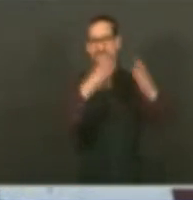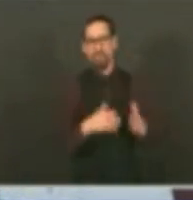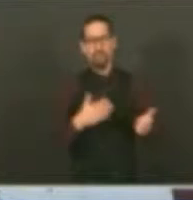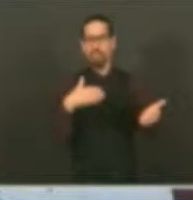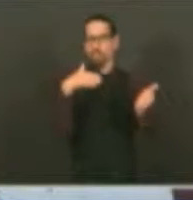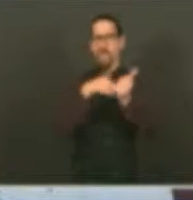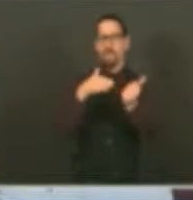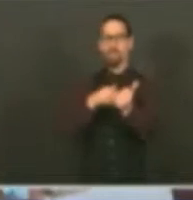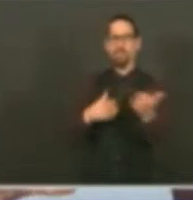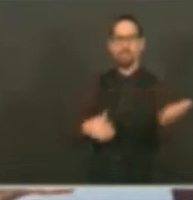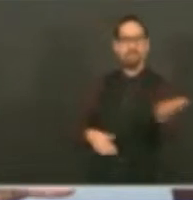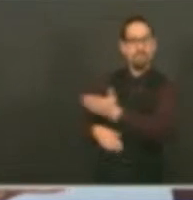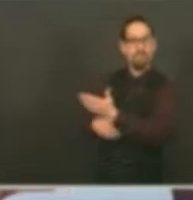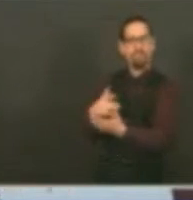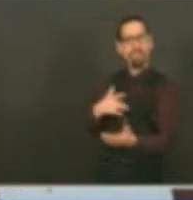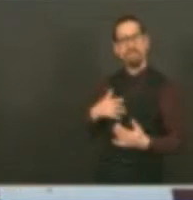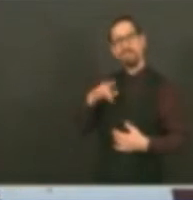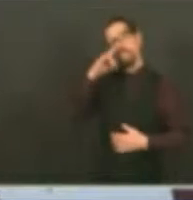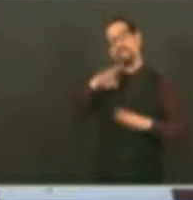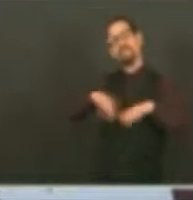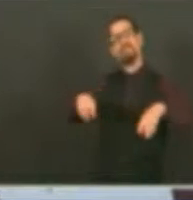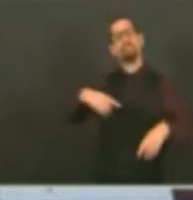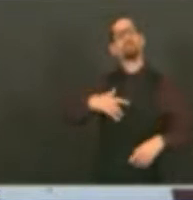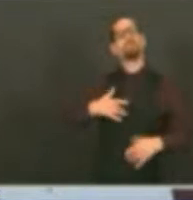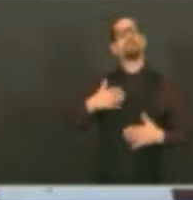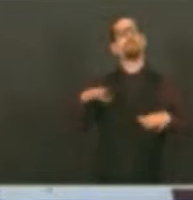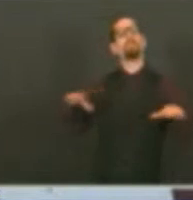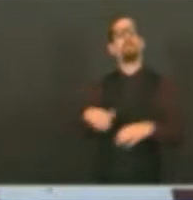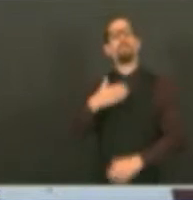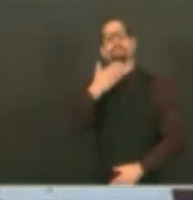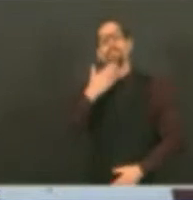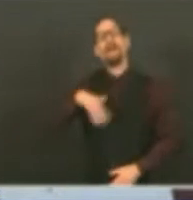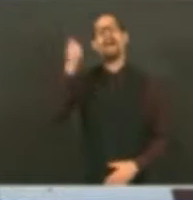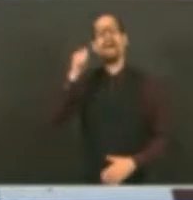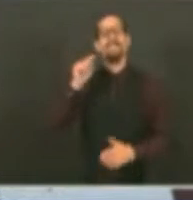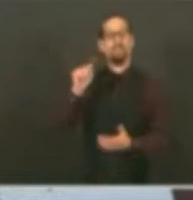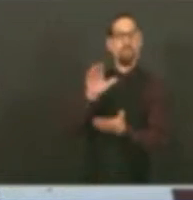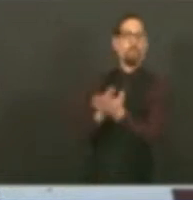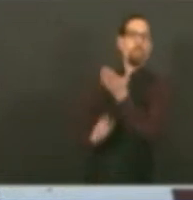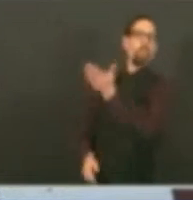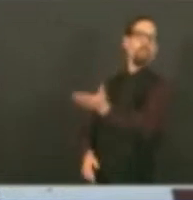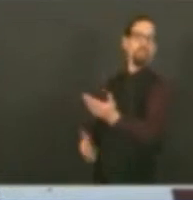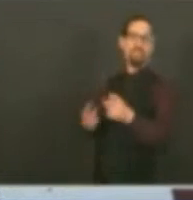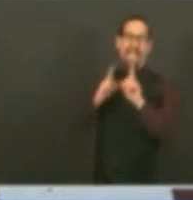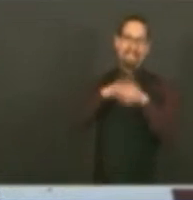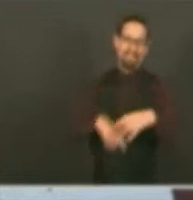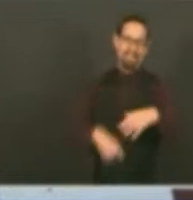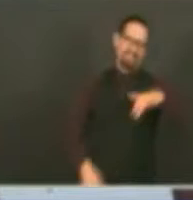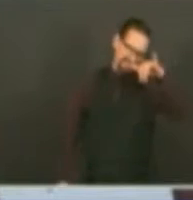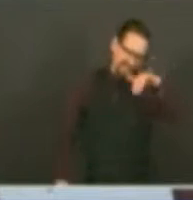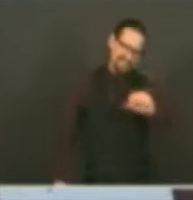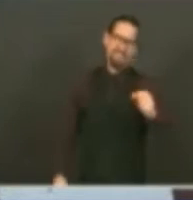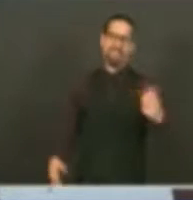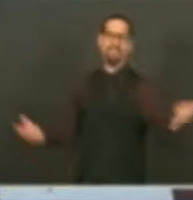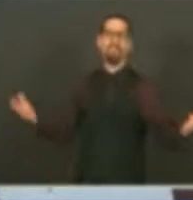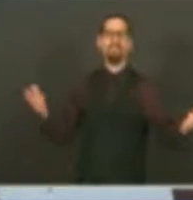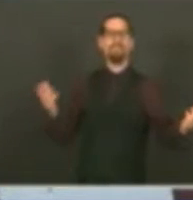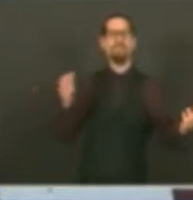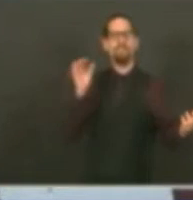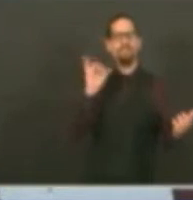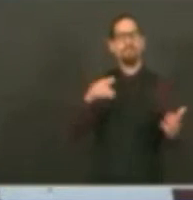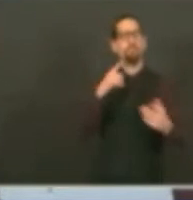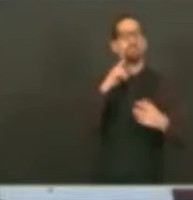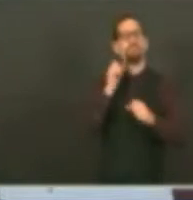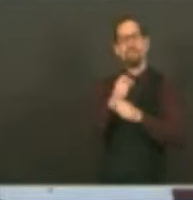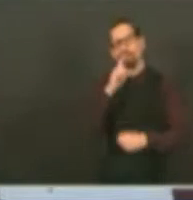in school? Unequivocally, yes. So the question is, what does it take to have the conditions in place for kids to be in